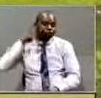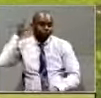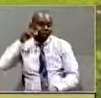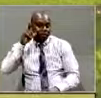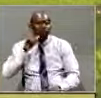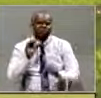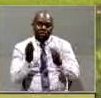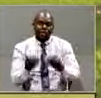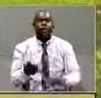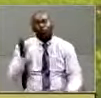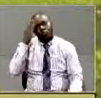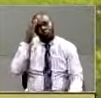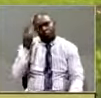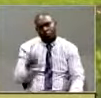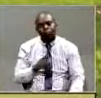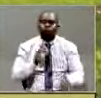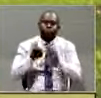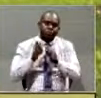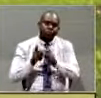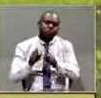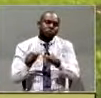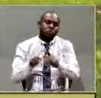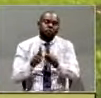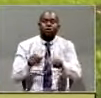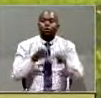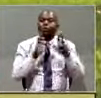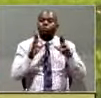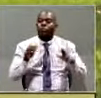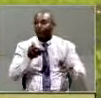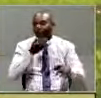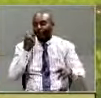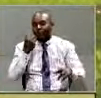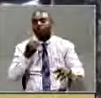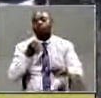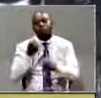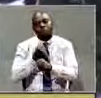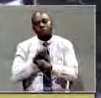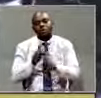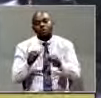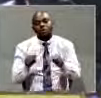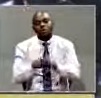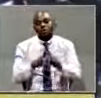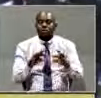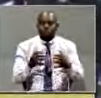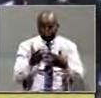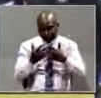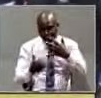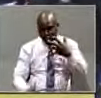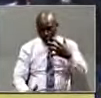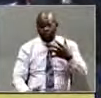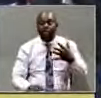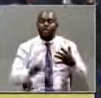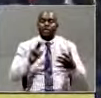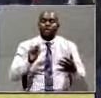can match now with the competition, and we hope for better performance this time round. The players that include Nahia